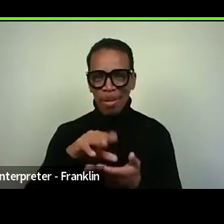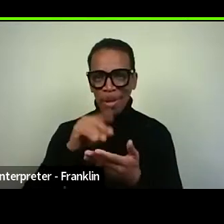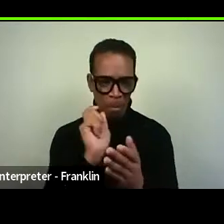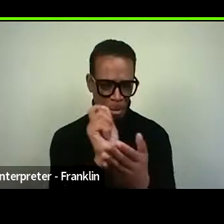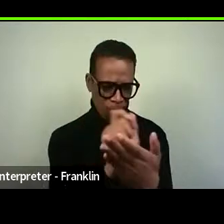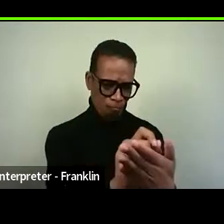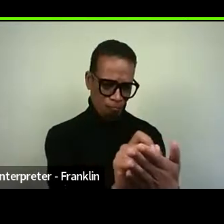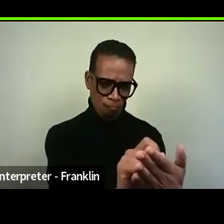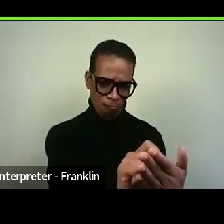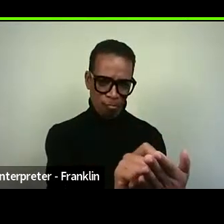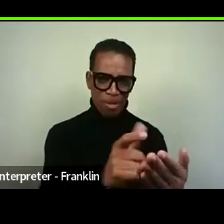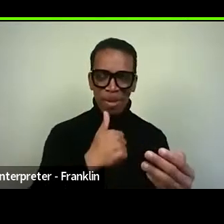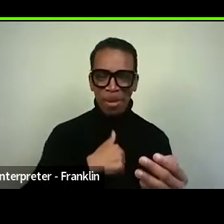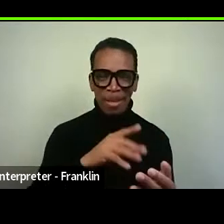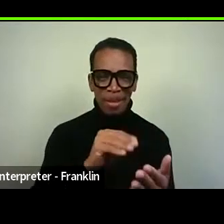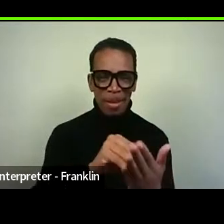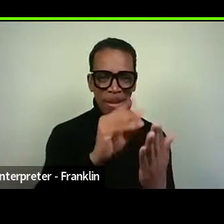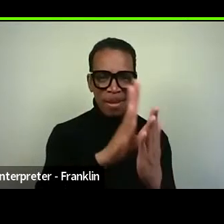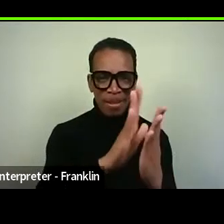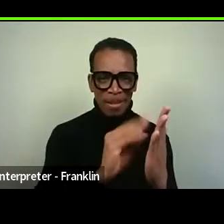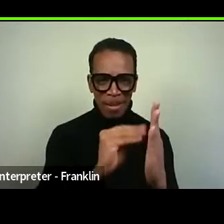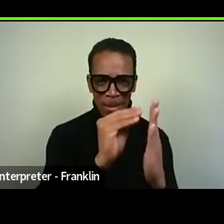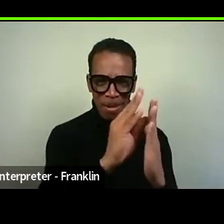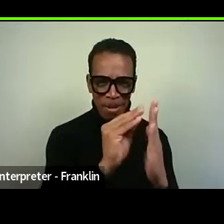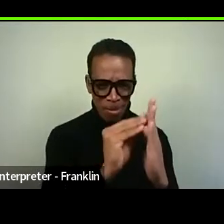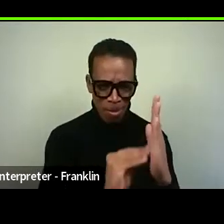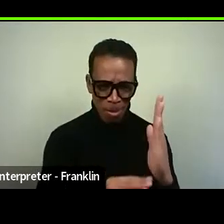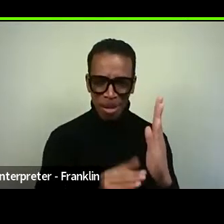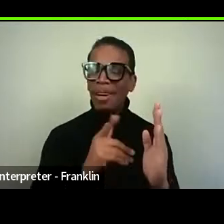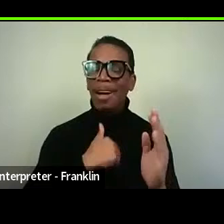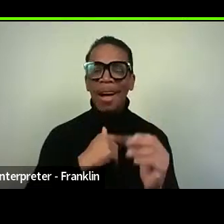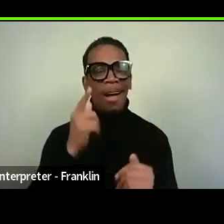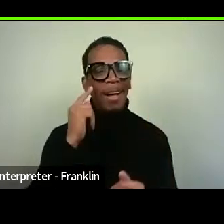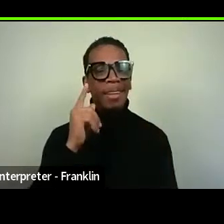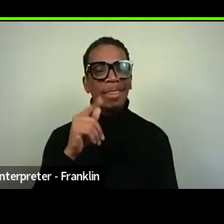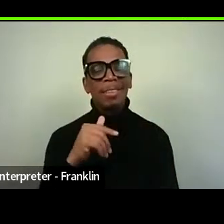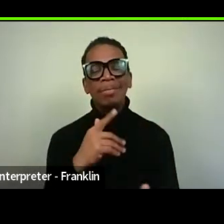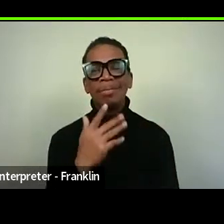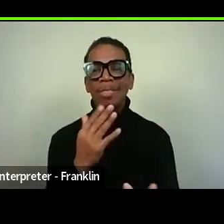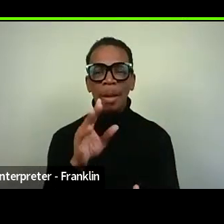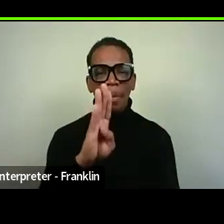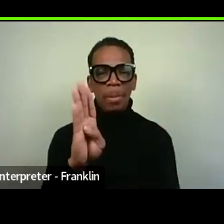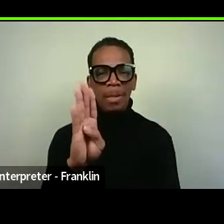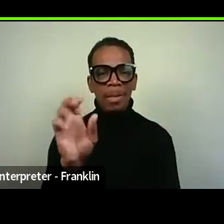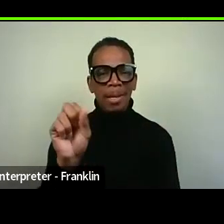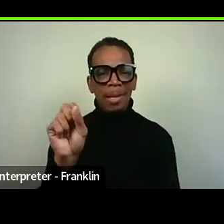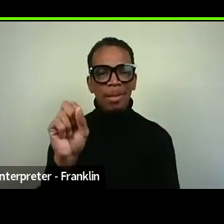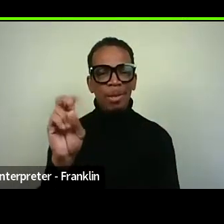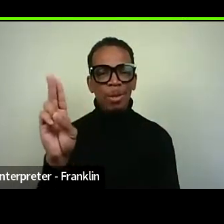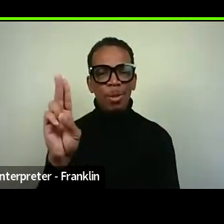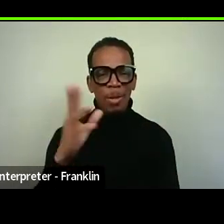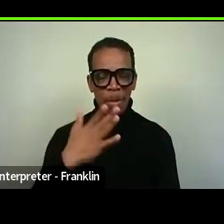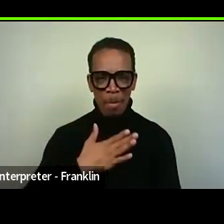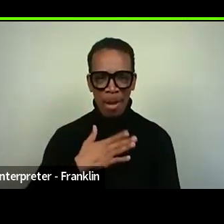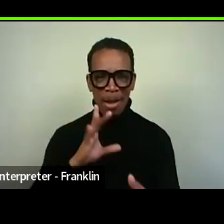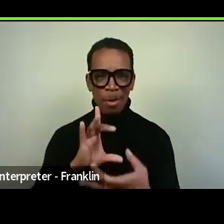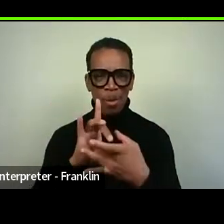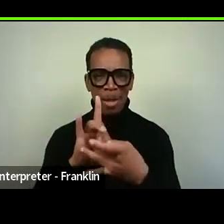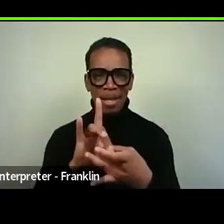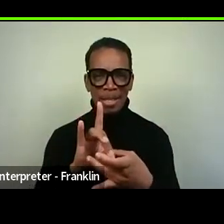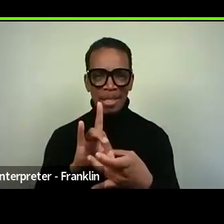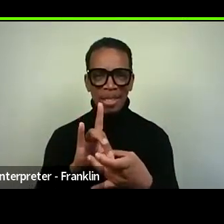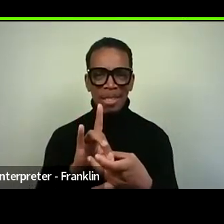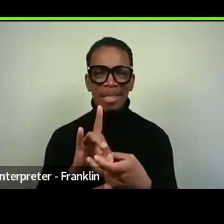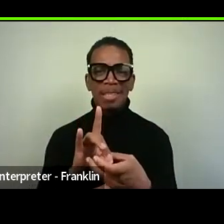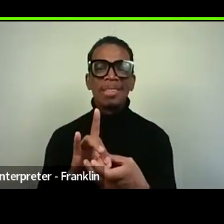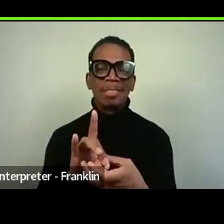this is going on. I would say that in terms of BSUs and my relationship and connection to